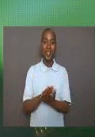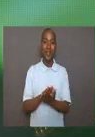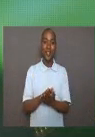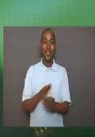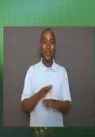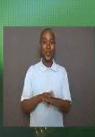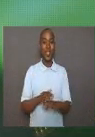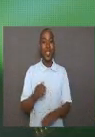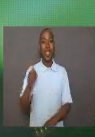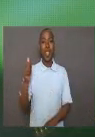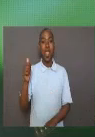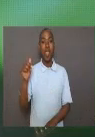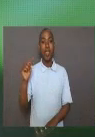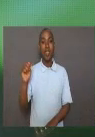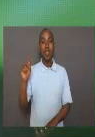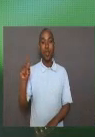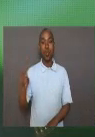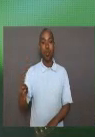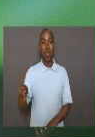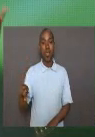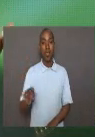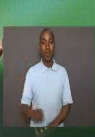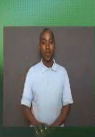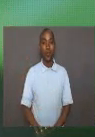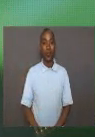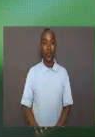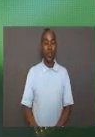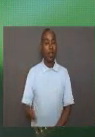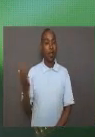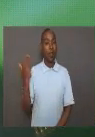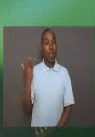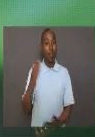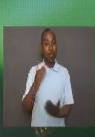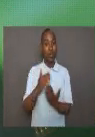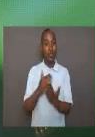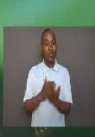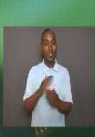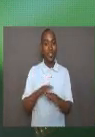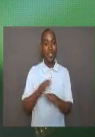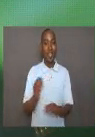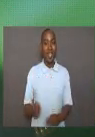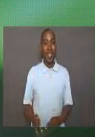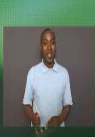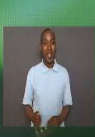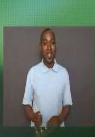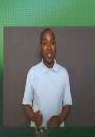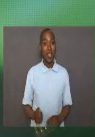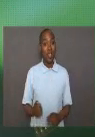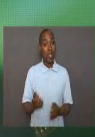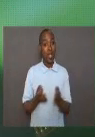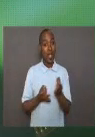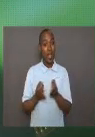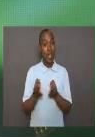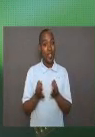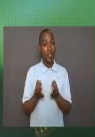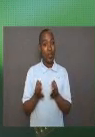on ATP. In our last lesson, we were introduced to